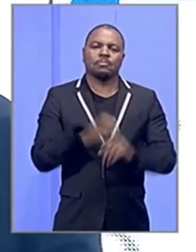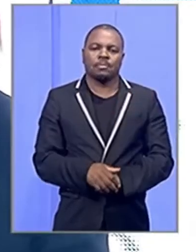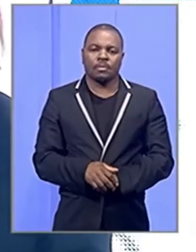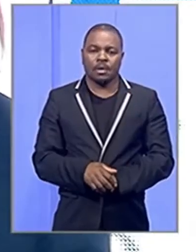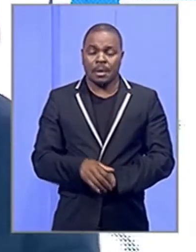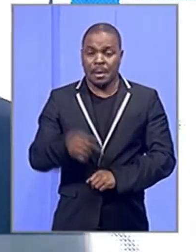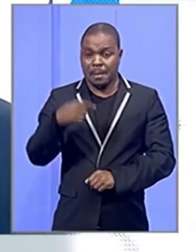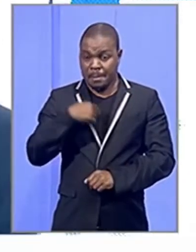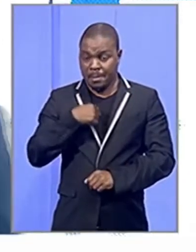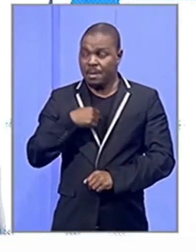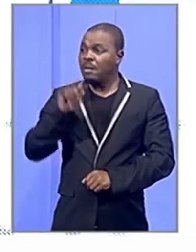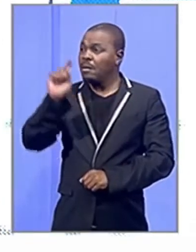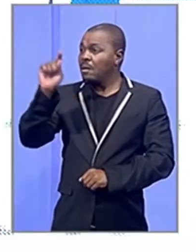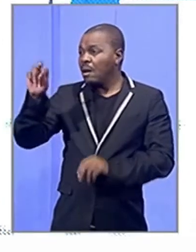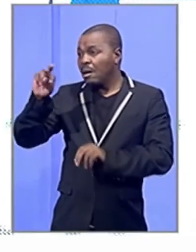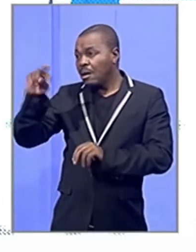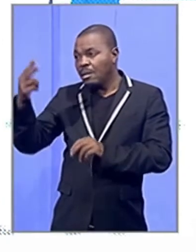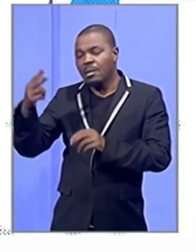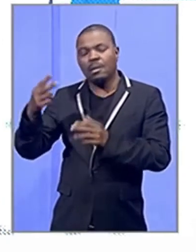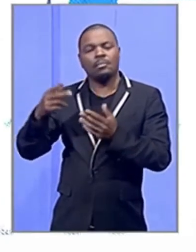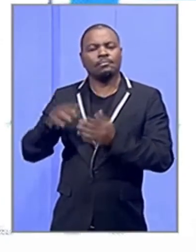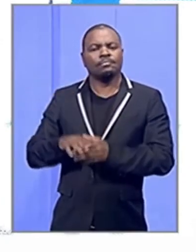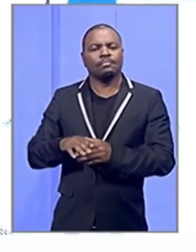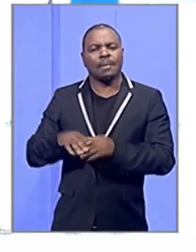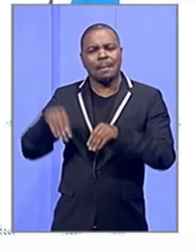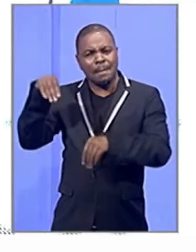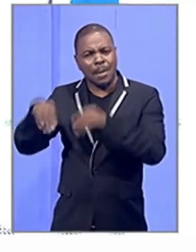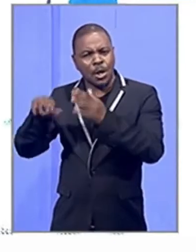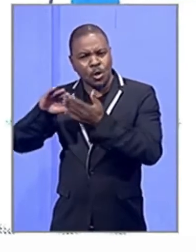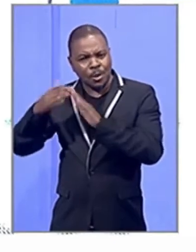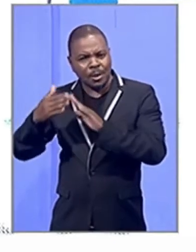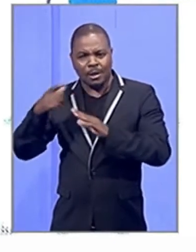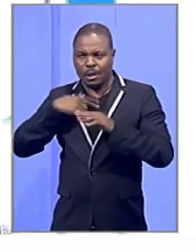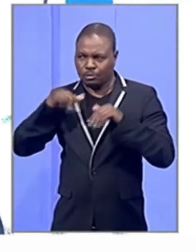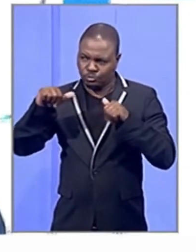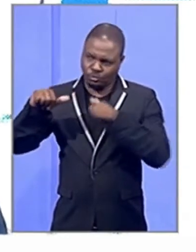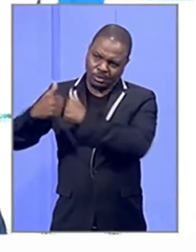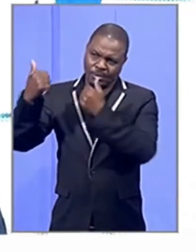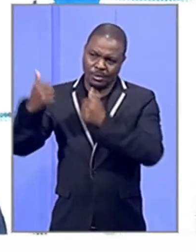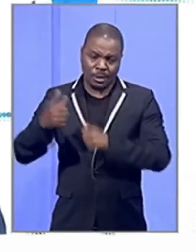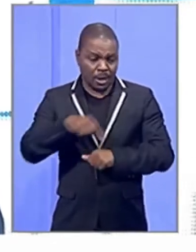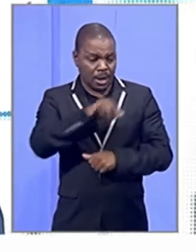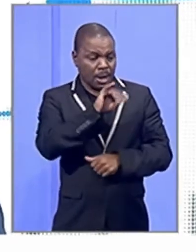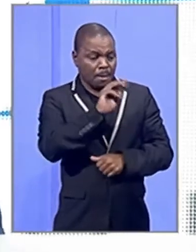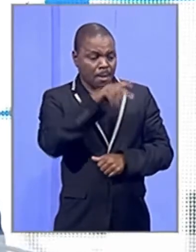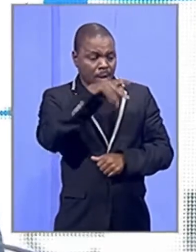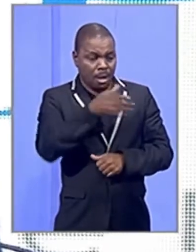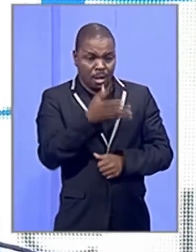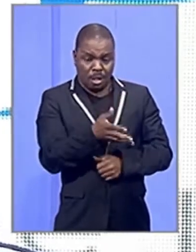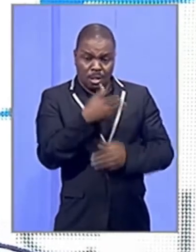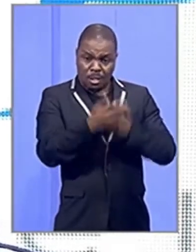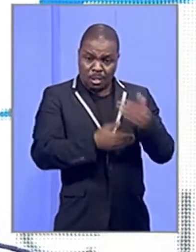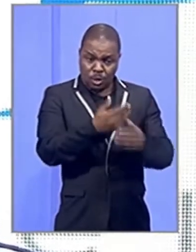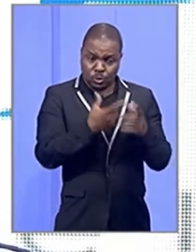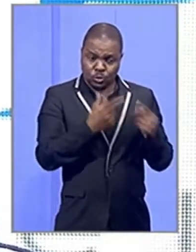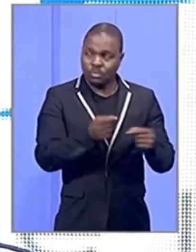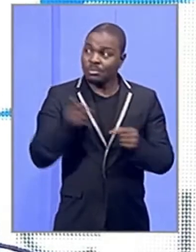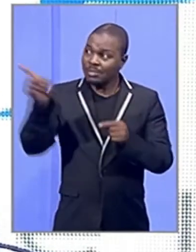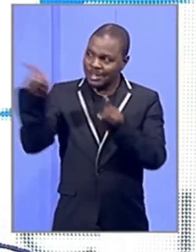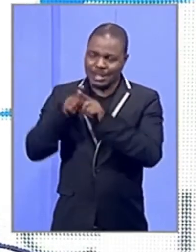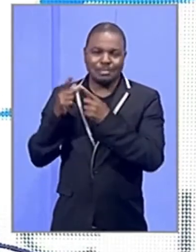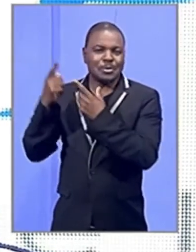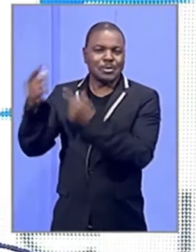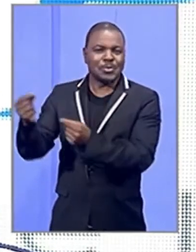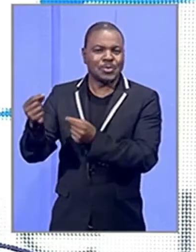to challenge all other mining communities to take what Impala is doing in making sure that we